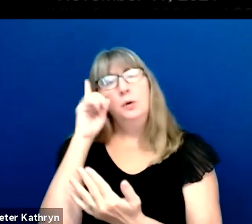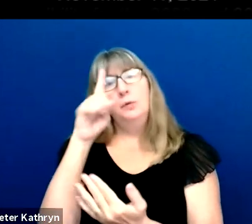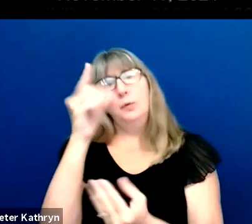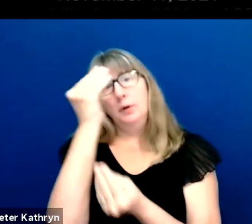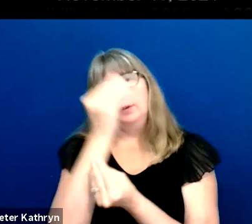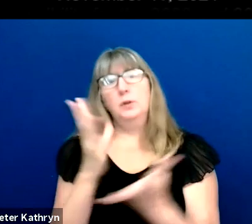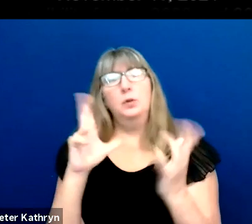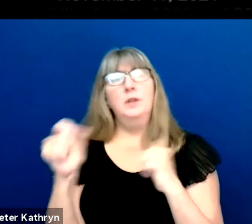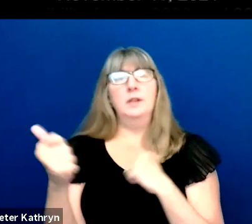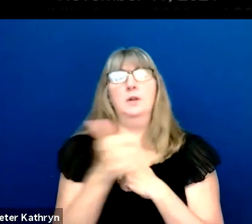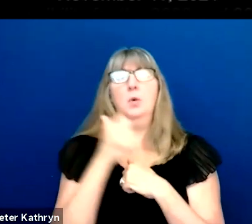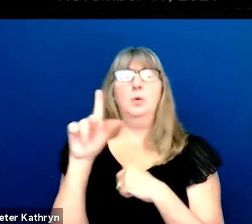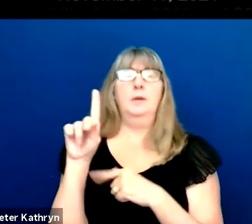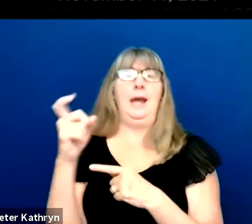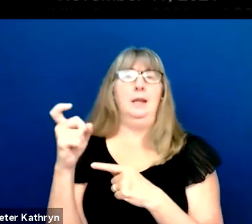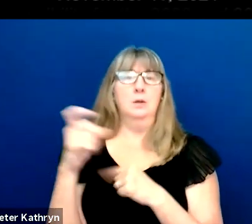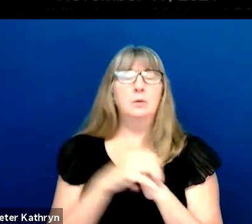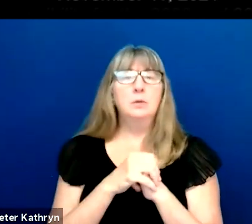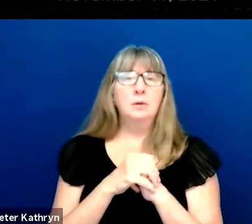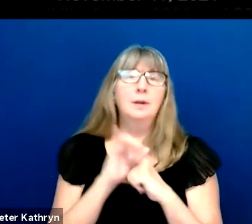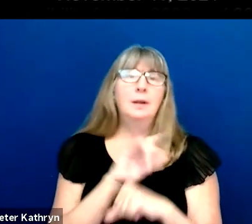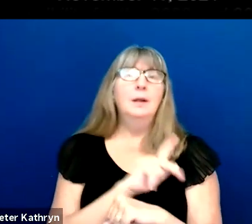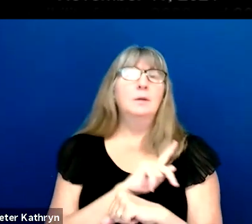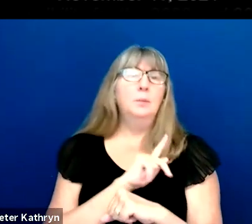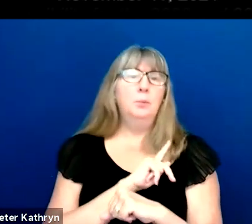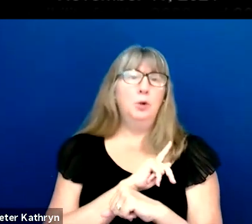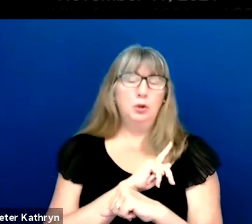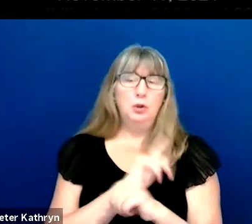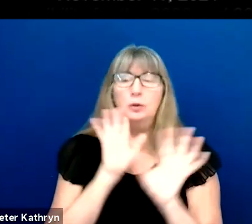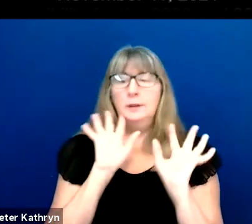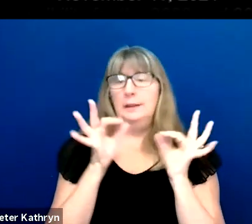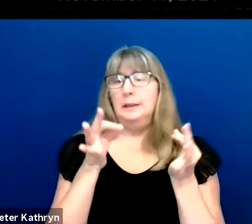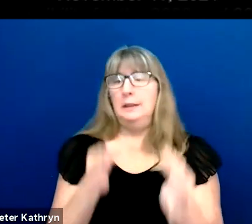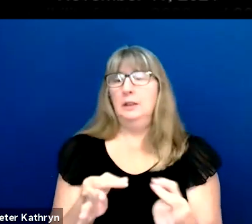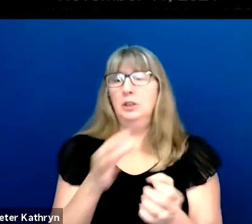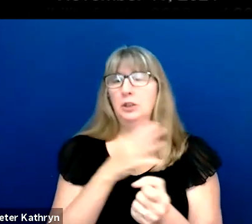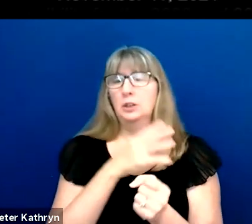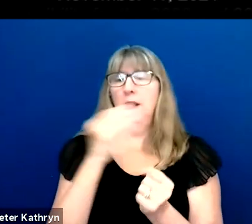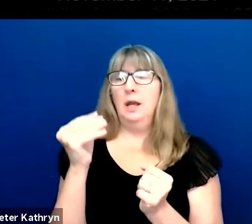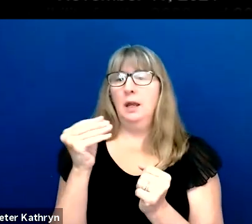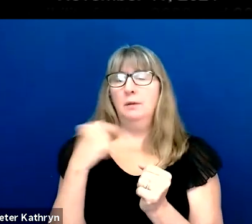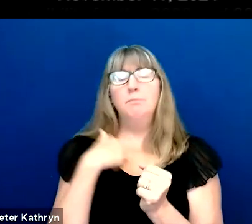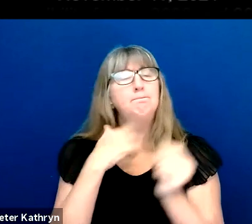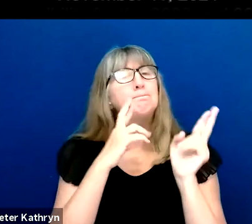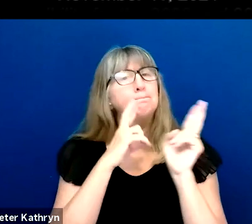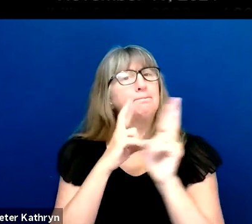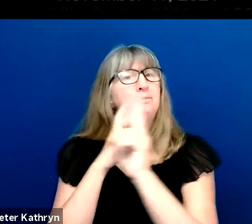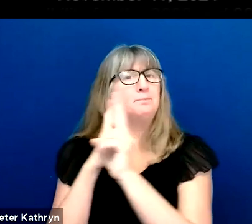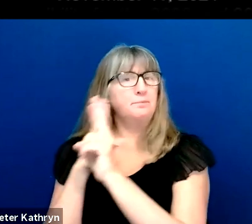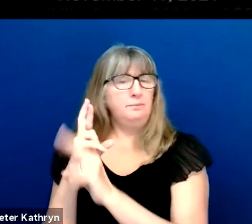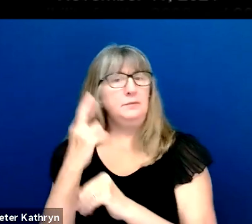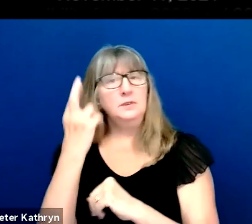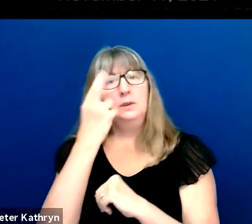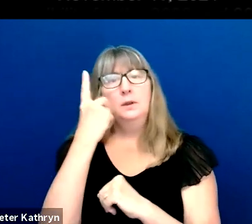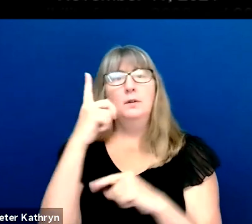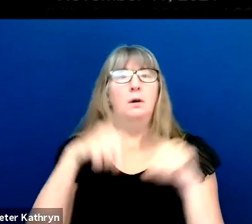own diagnosis. And that is a very personal decision. And I respect rationale for all